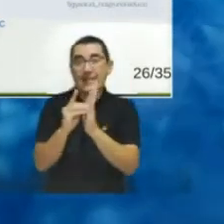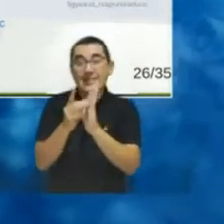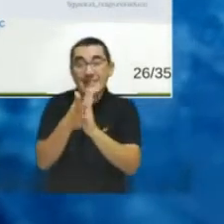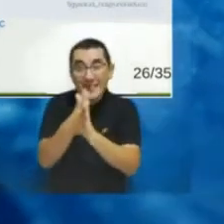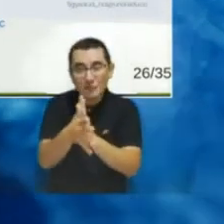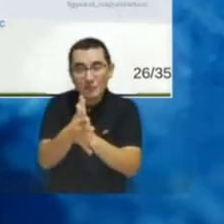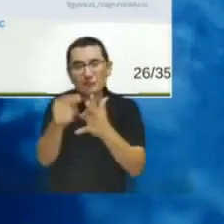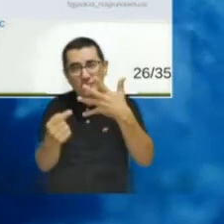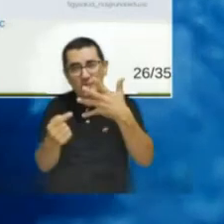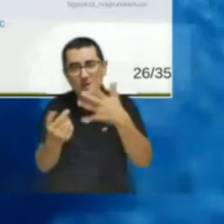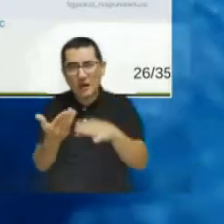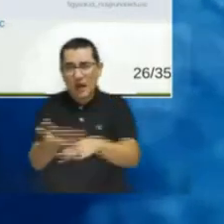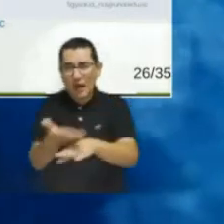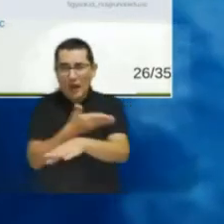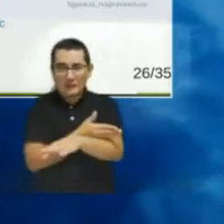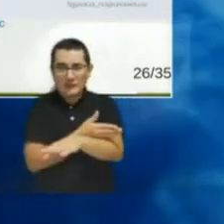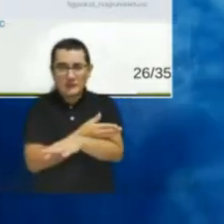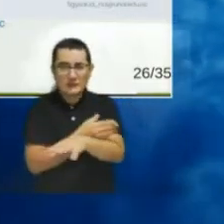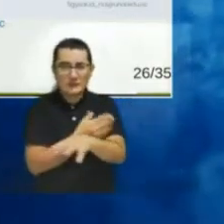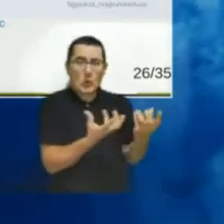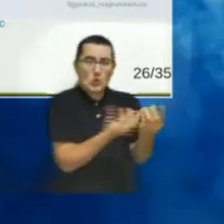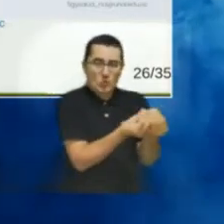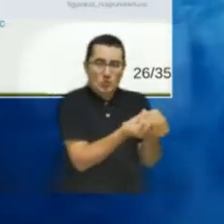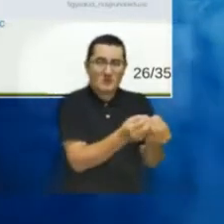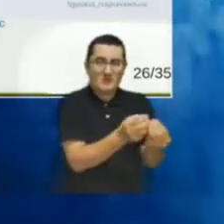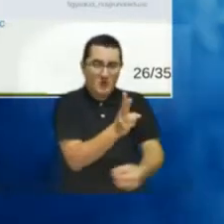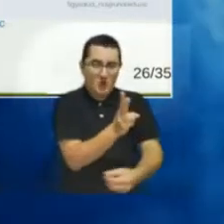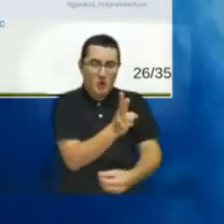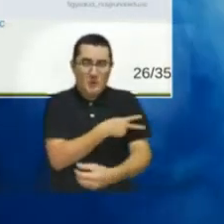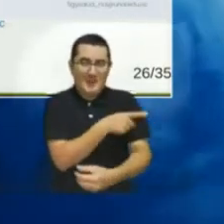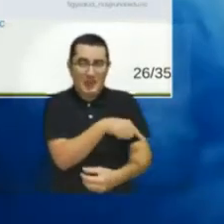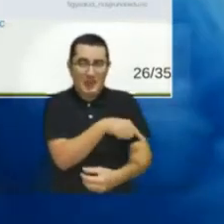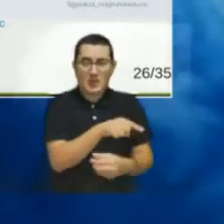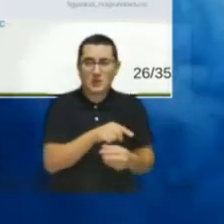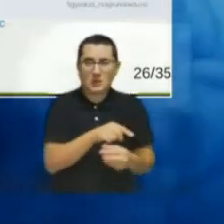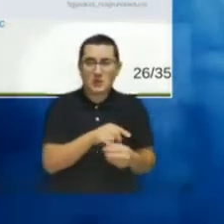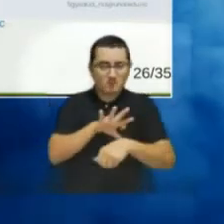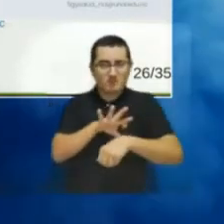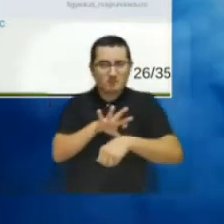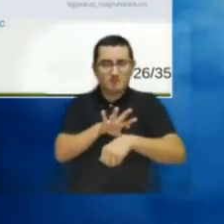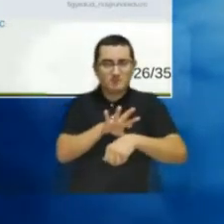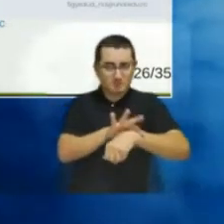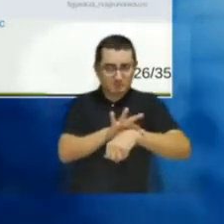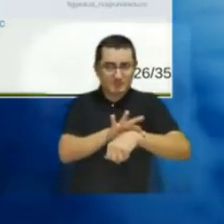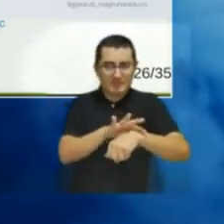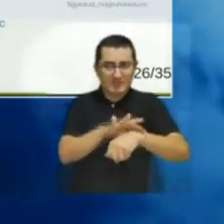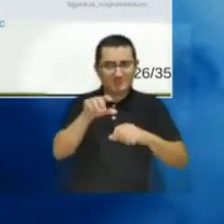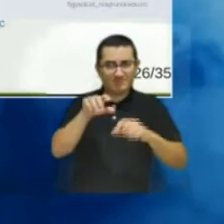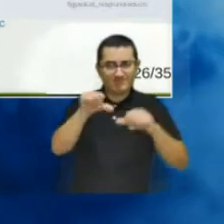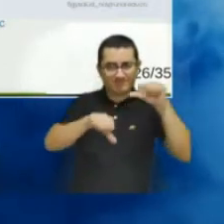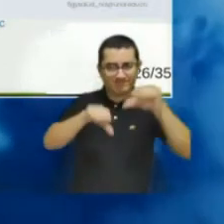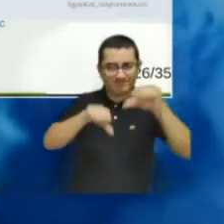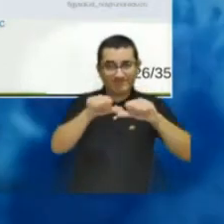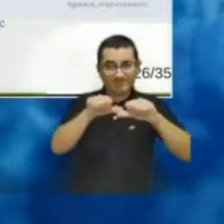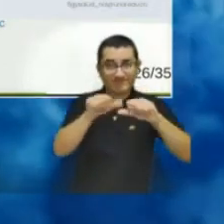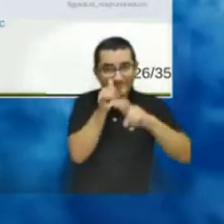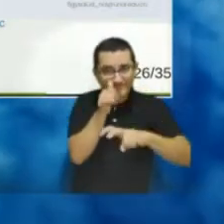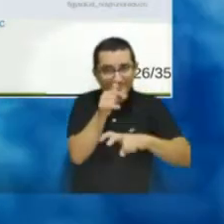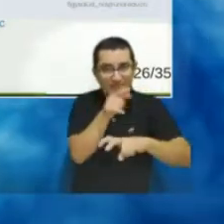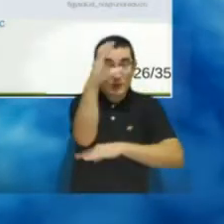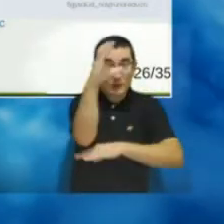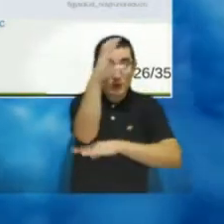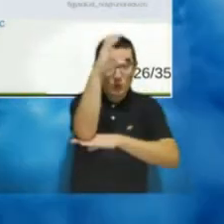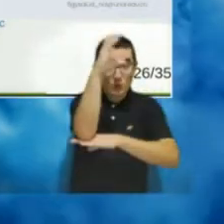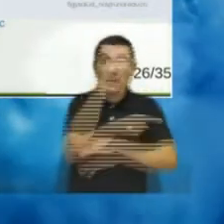was actually subjected to the backing of the ethics committee and the medical faculty of the university, the